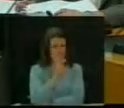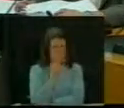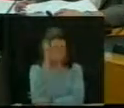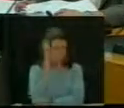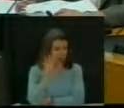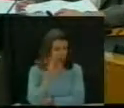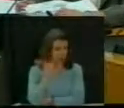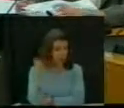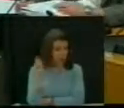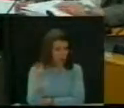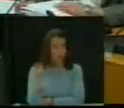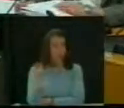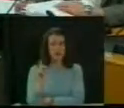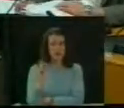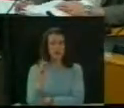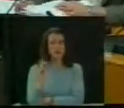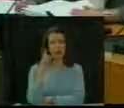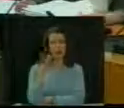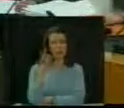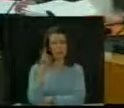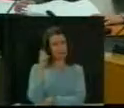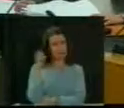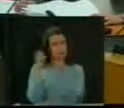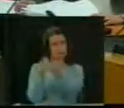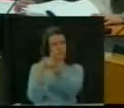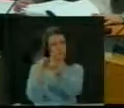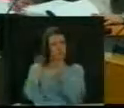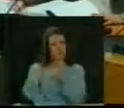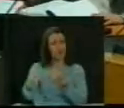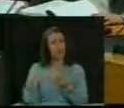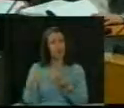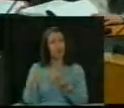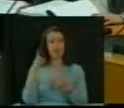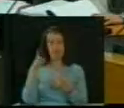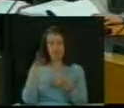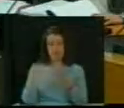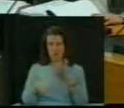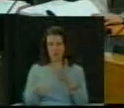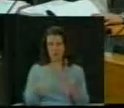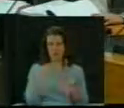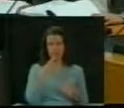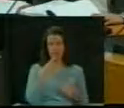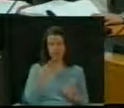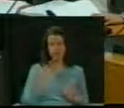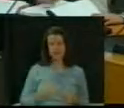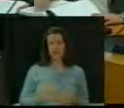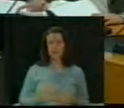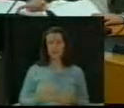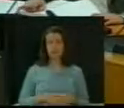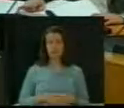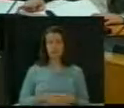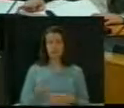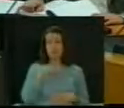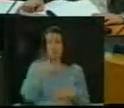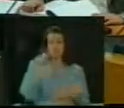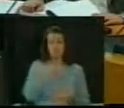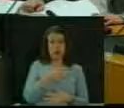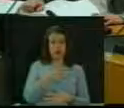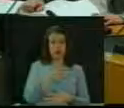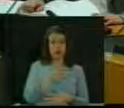other people, and I think we need to stand by them and do what it says. I'm not afraid of it.